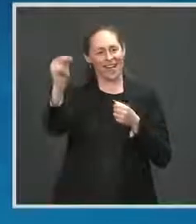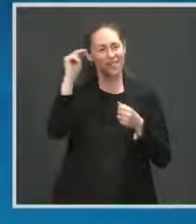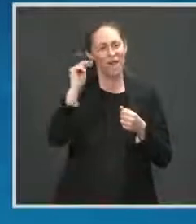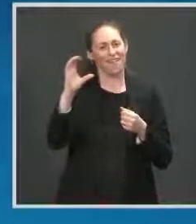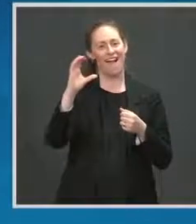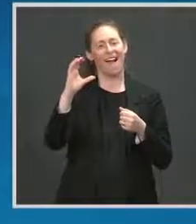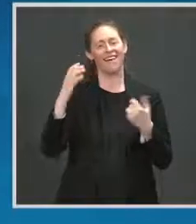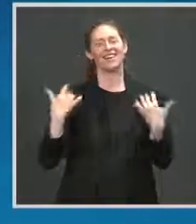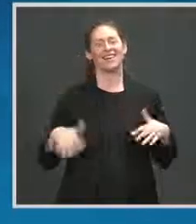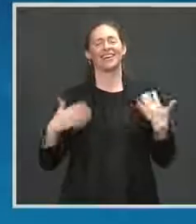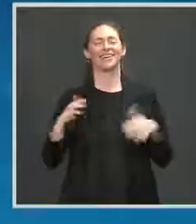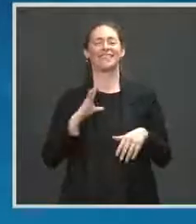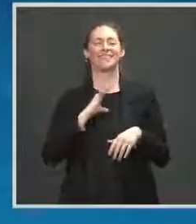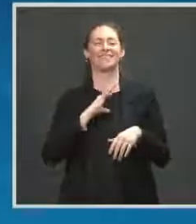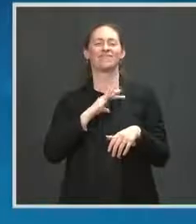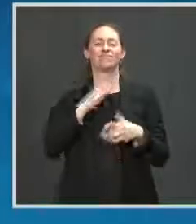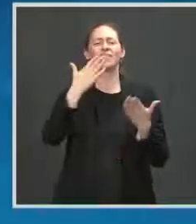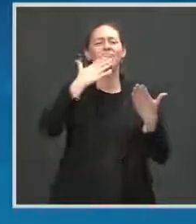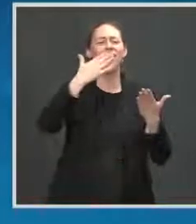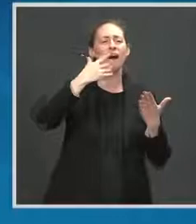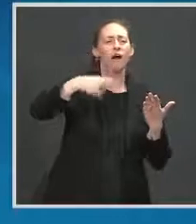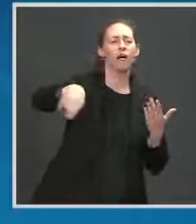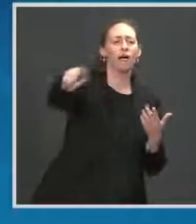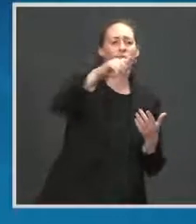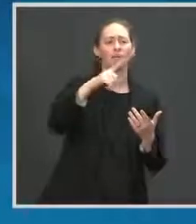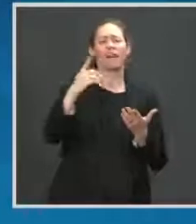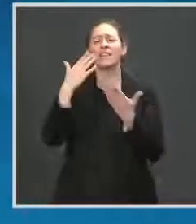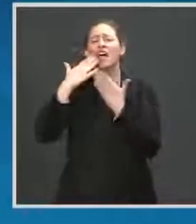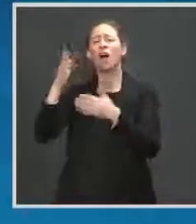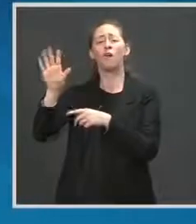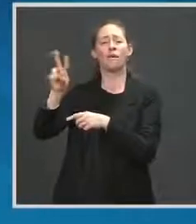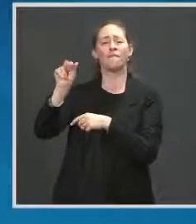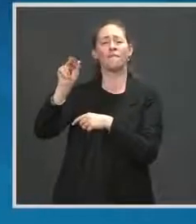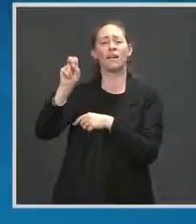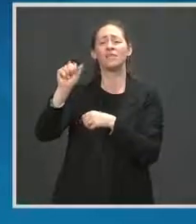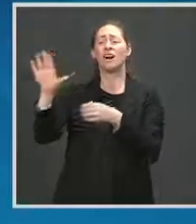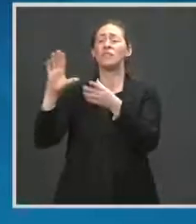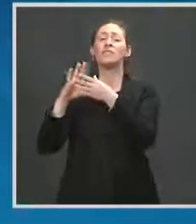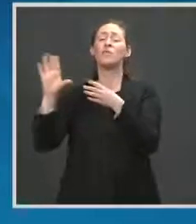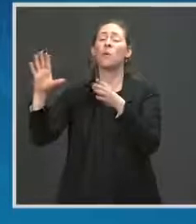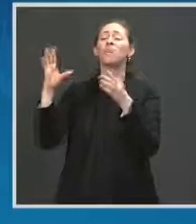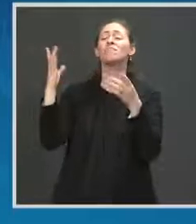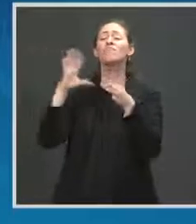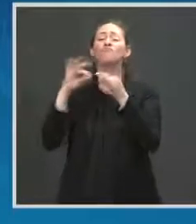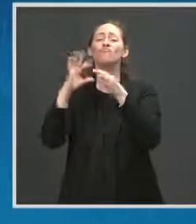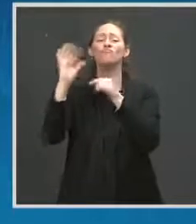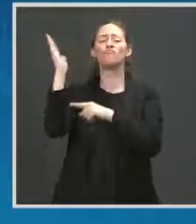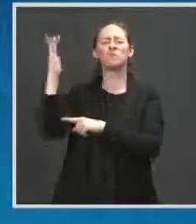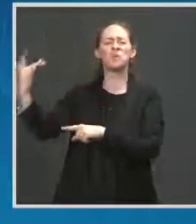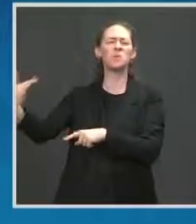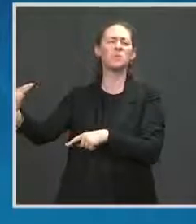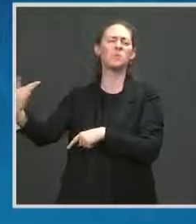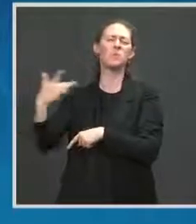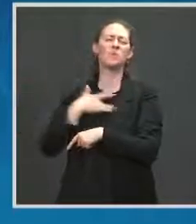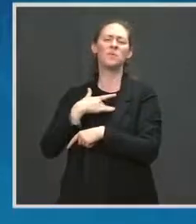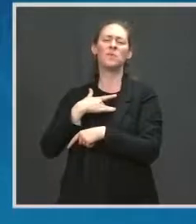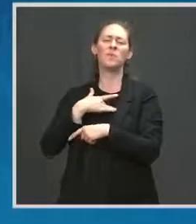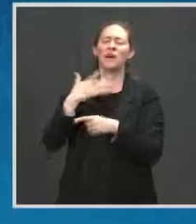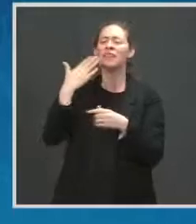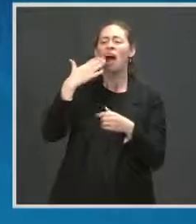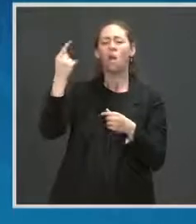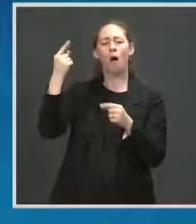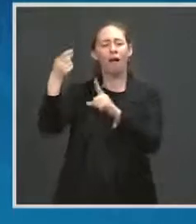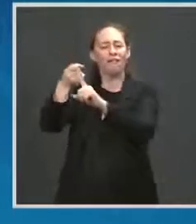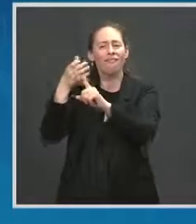thank you, everyone. Vanessa, your story is extraordinary, and thank you for all you have accomplished. You are truly a